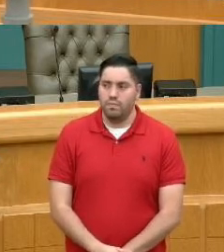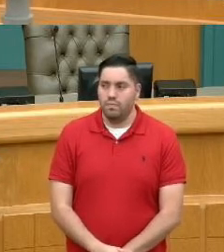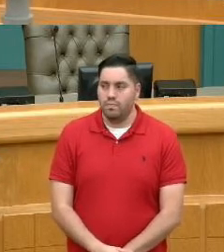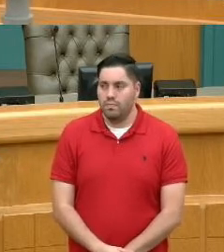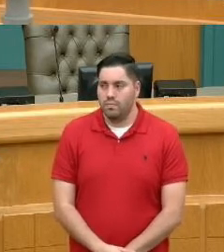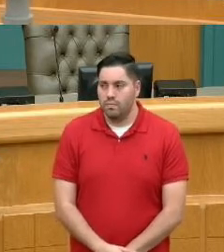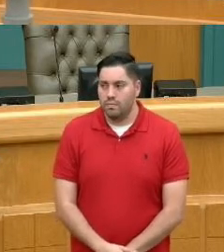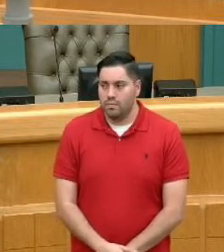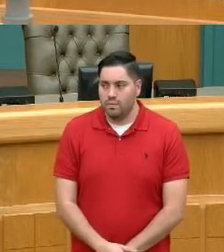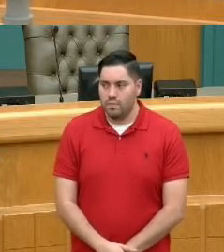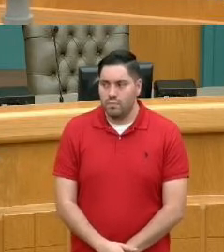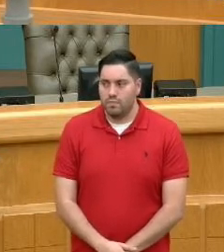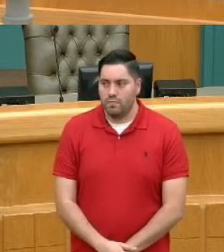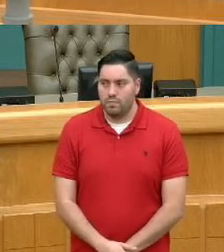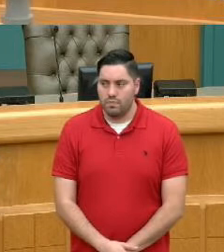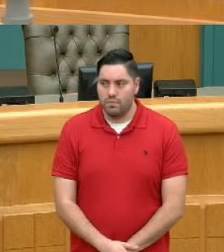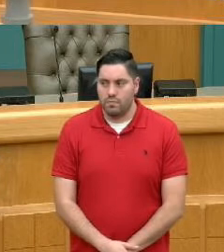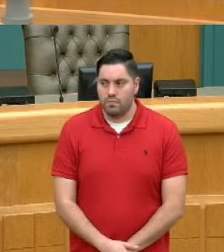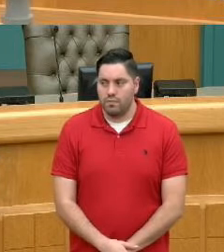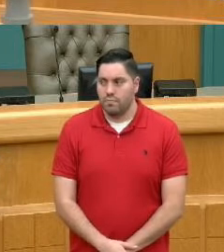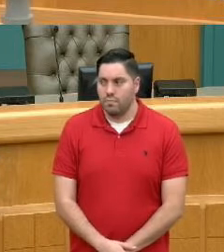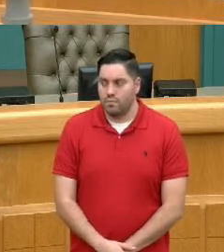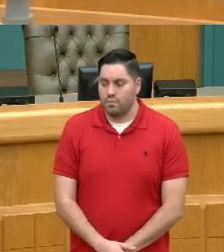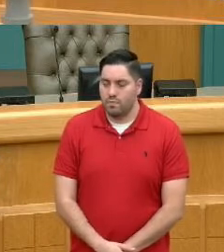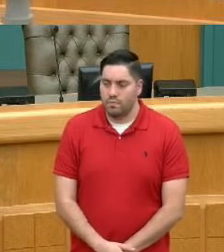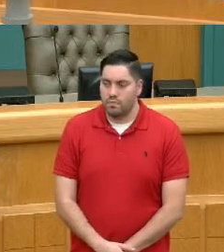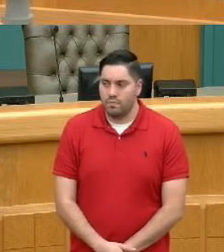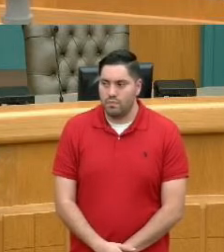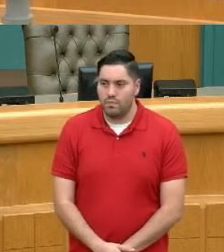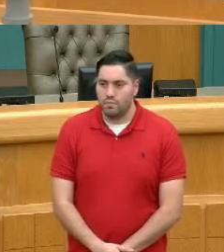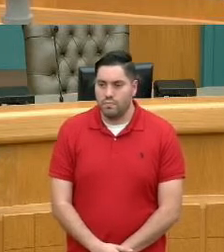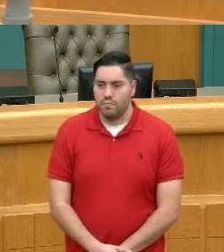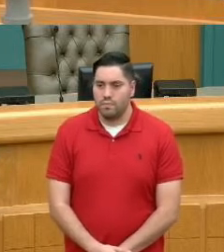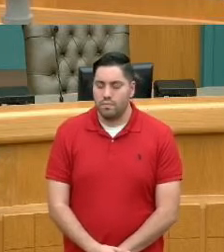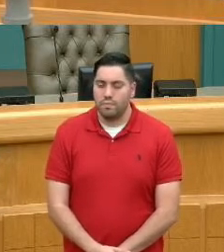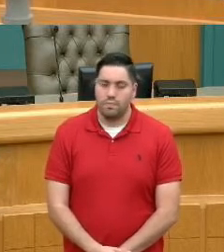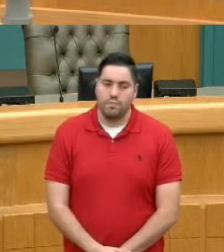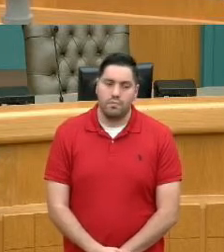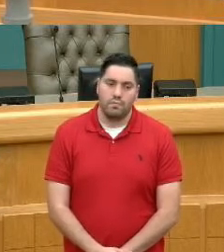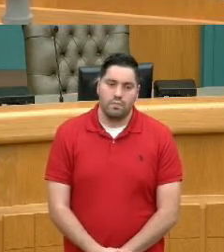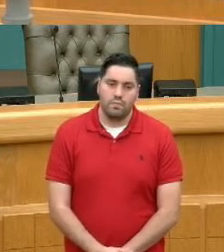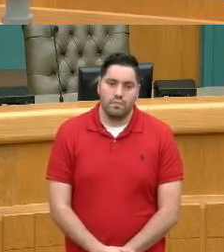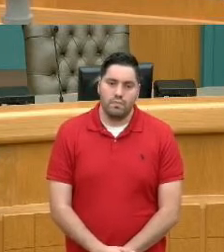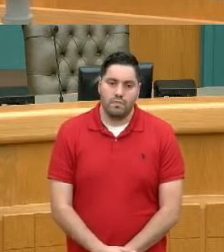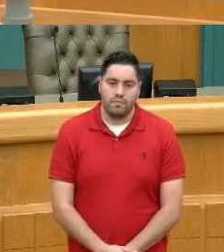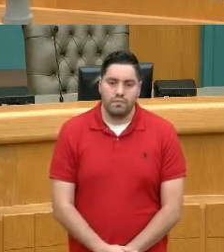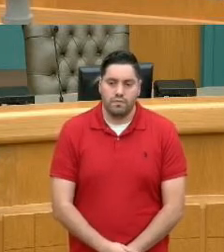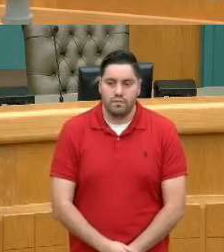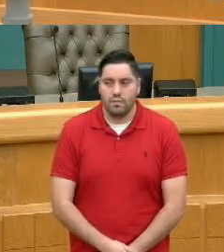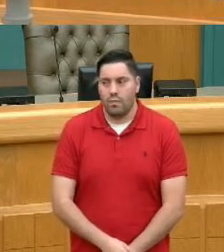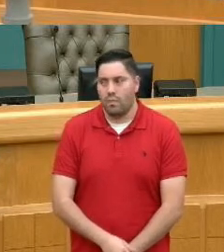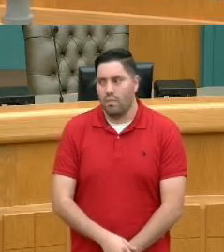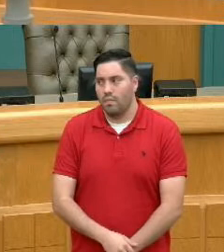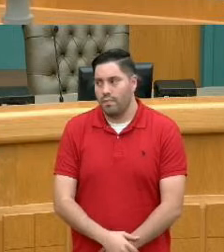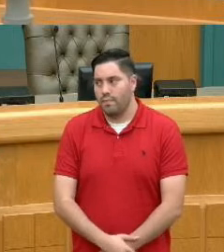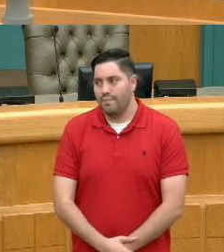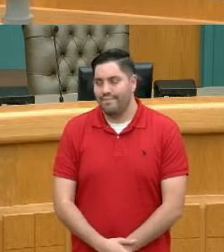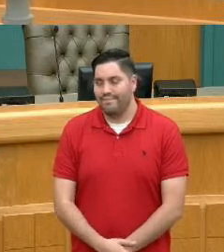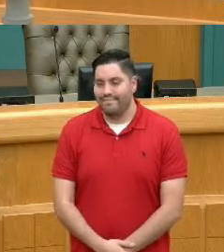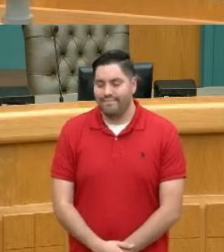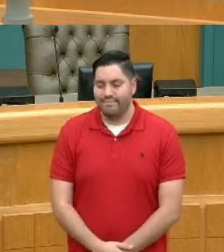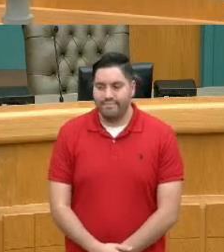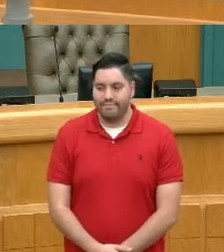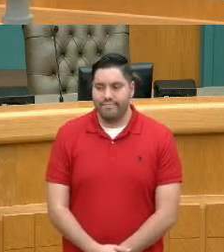incidente resultó positiva a la presencia del virus. De ese grupo, 2 bomberos aún continúan aislados en una estación de bomberos, mientras que un